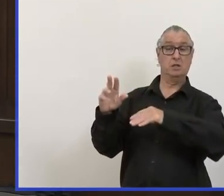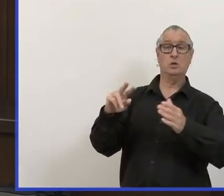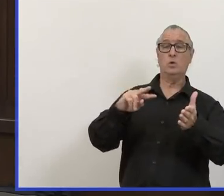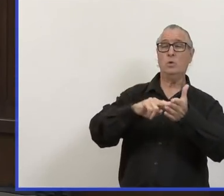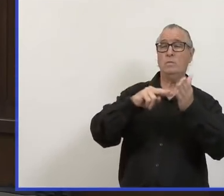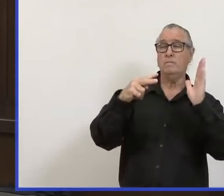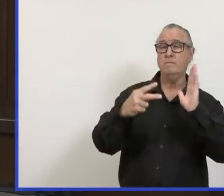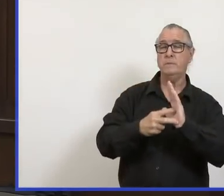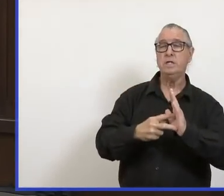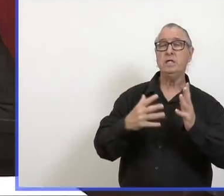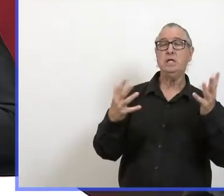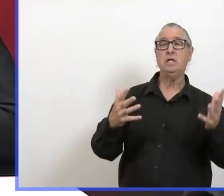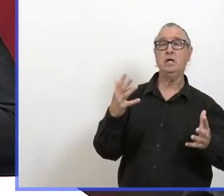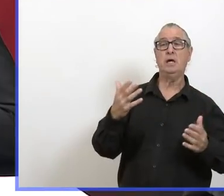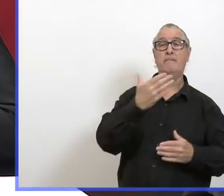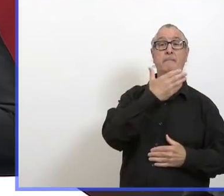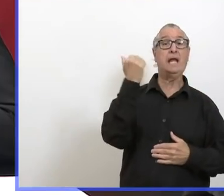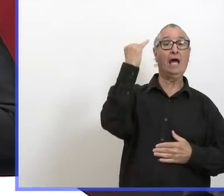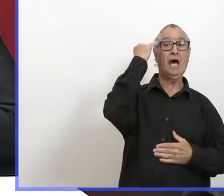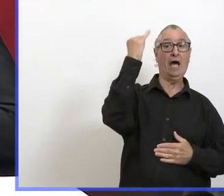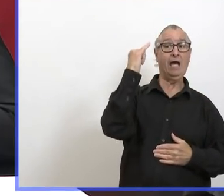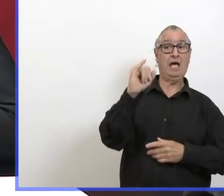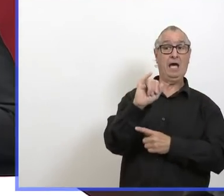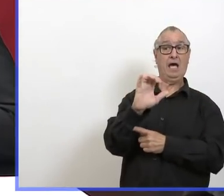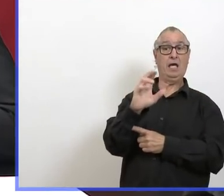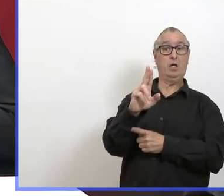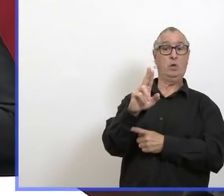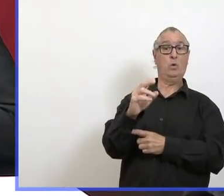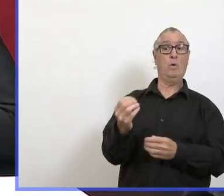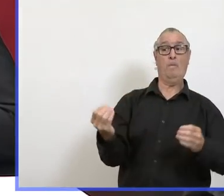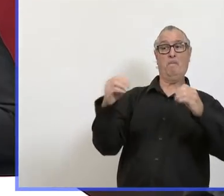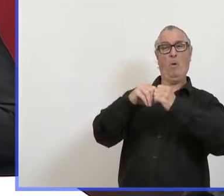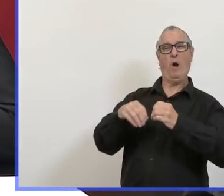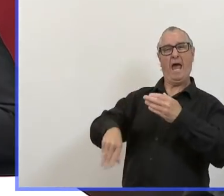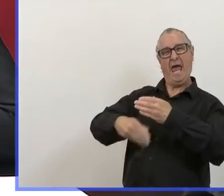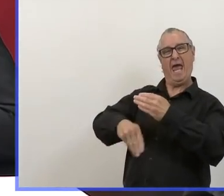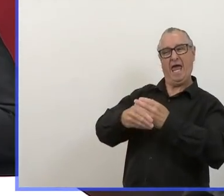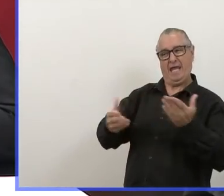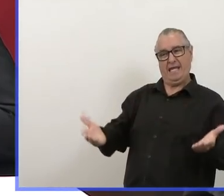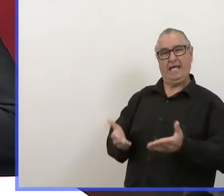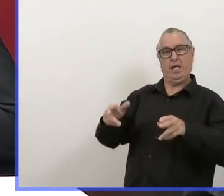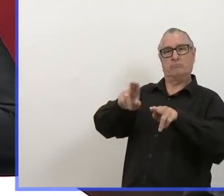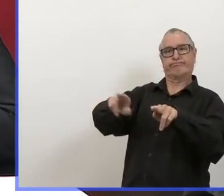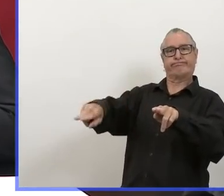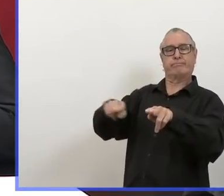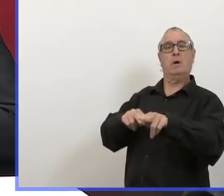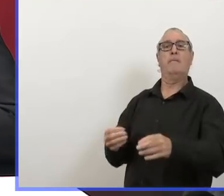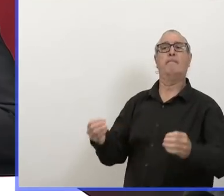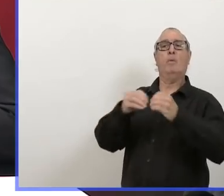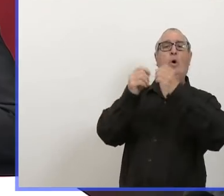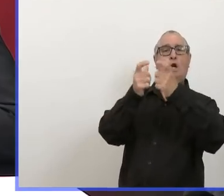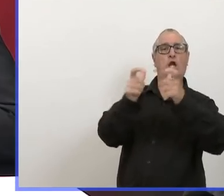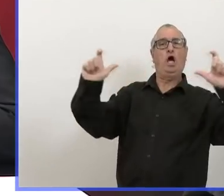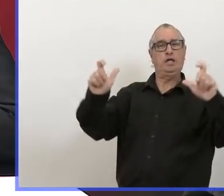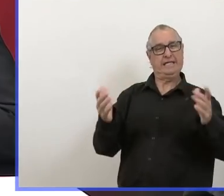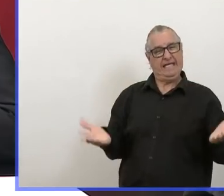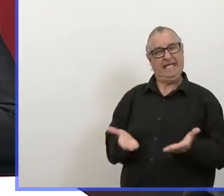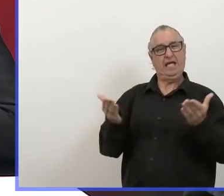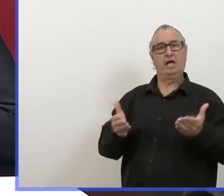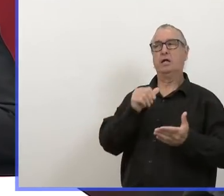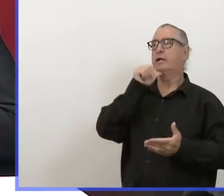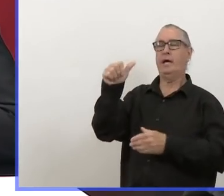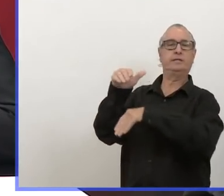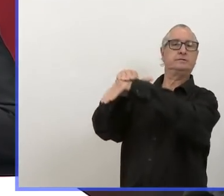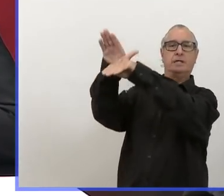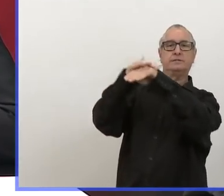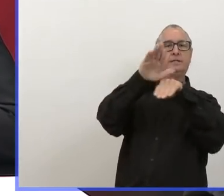right now? Yeah, so, you know, all along during the pandemic, even prior to the third wave, you know, there's been a lot